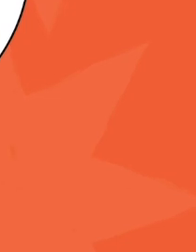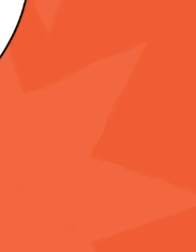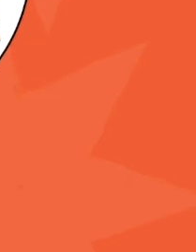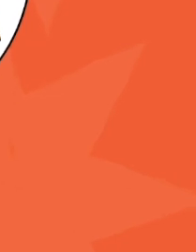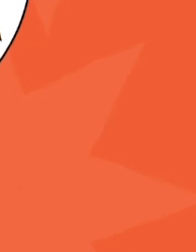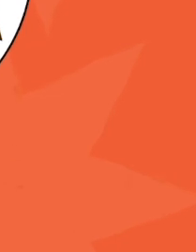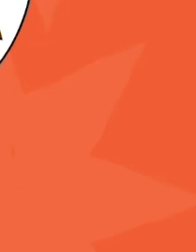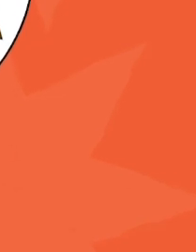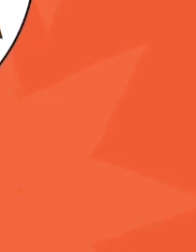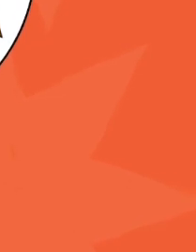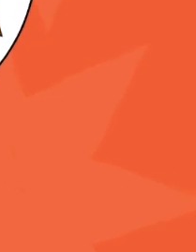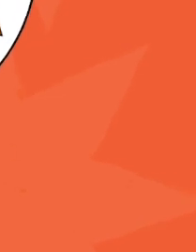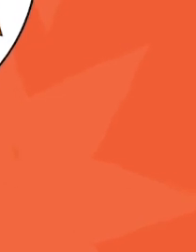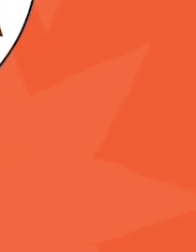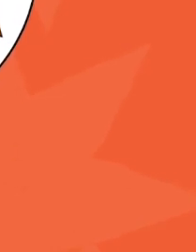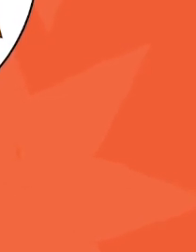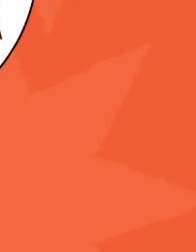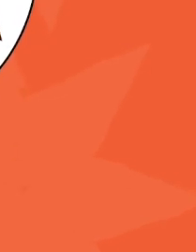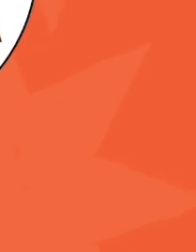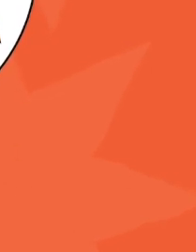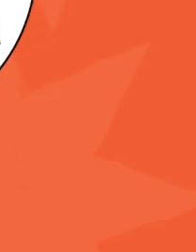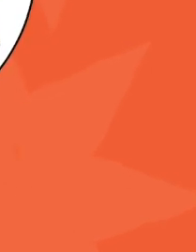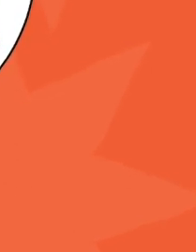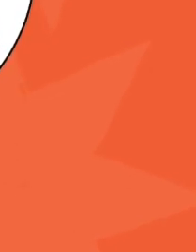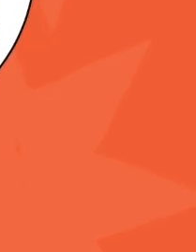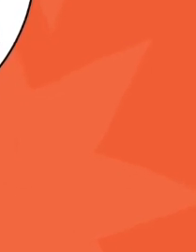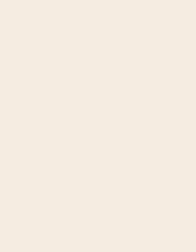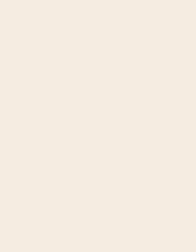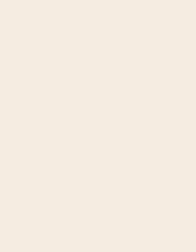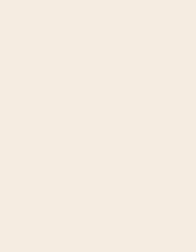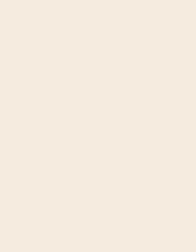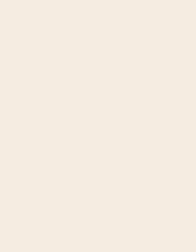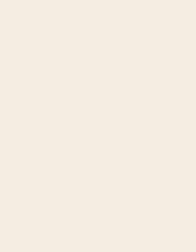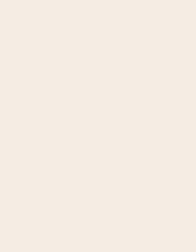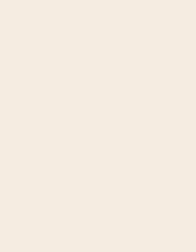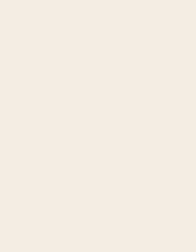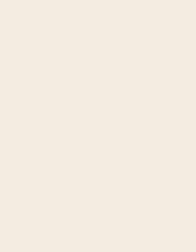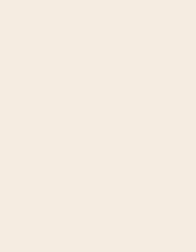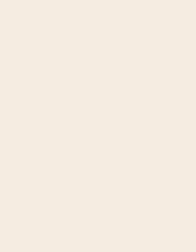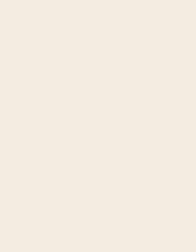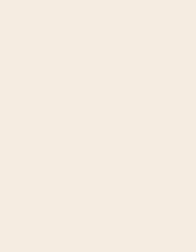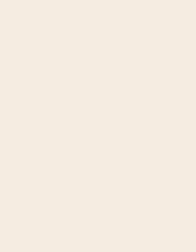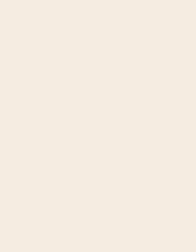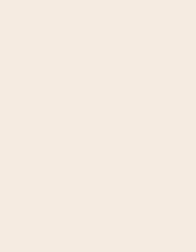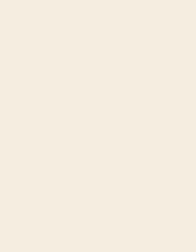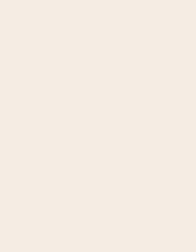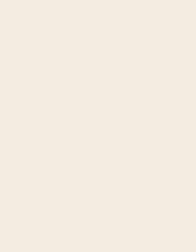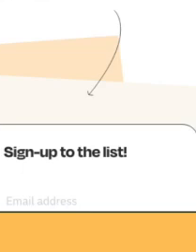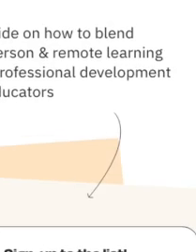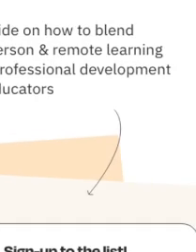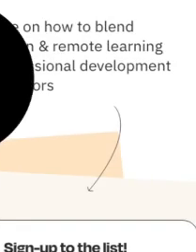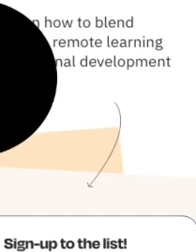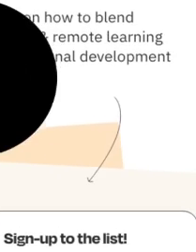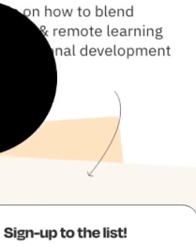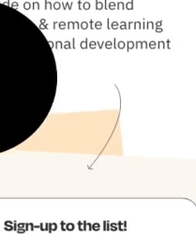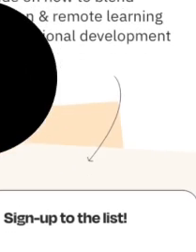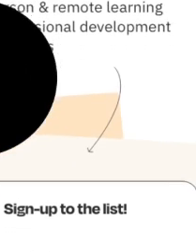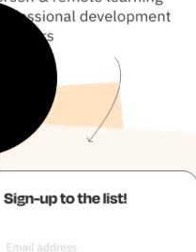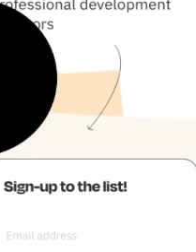engagement, inclusiveness, and sustainability for educators. Are you ready to blend on?